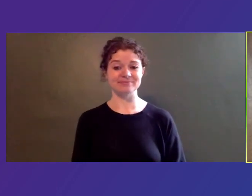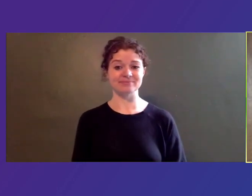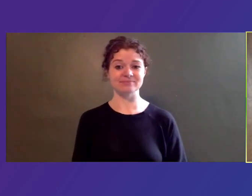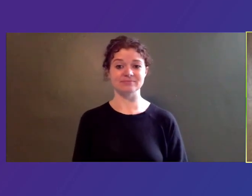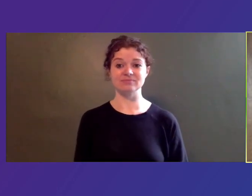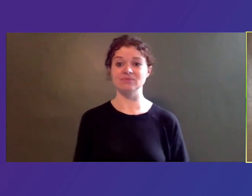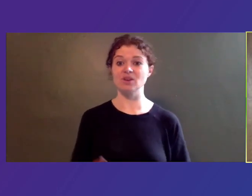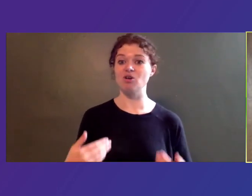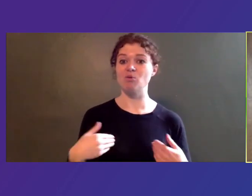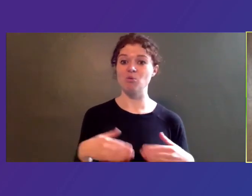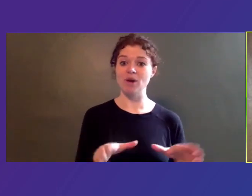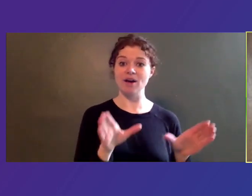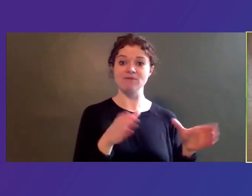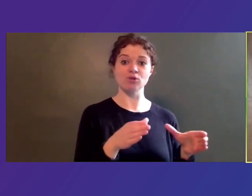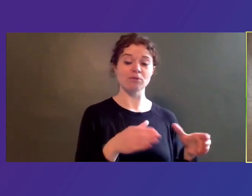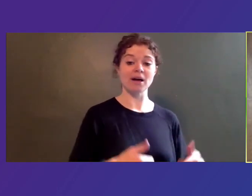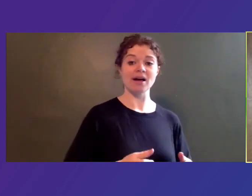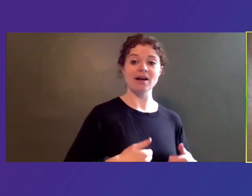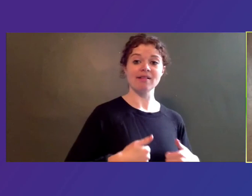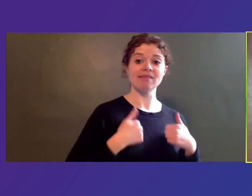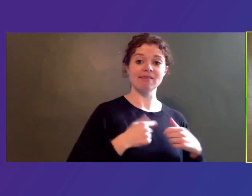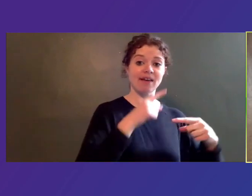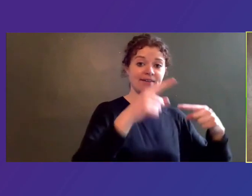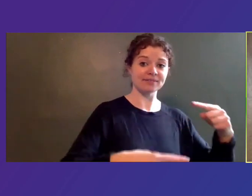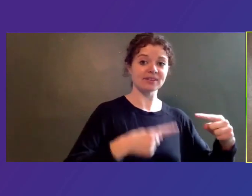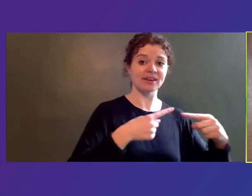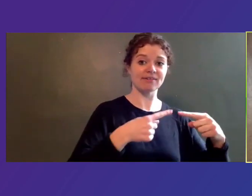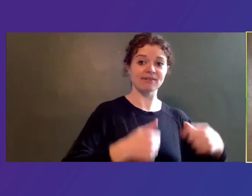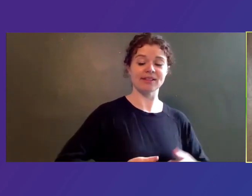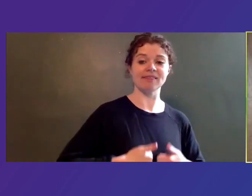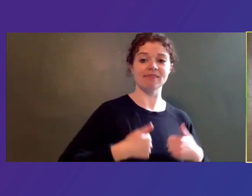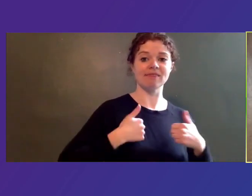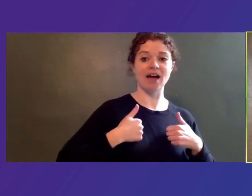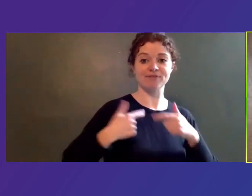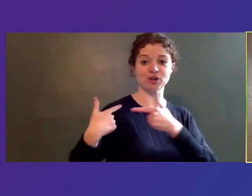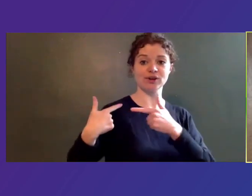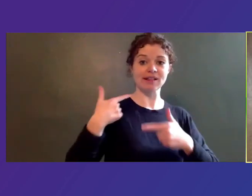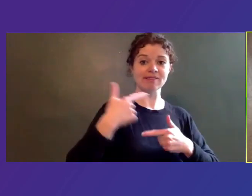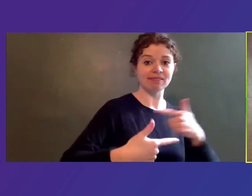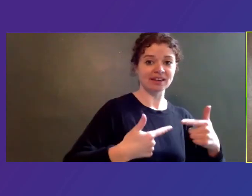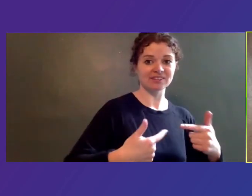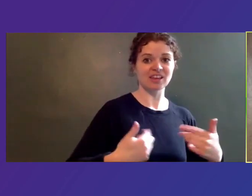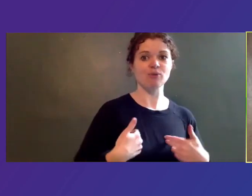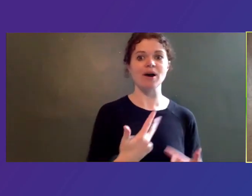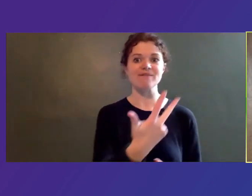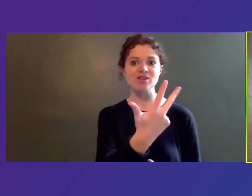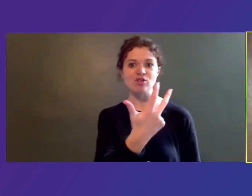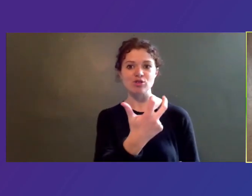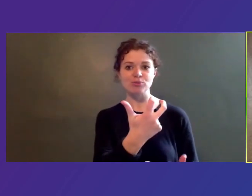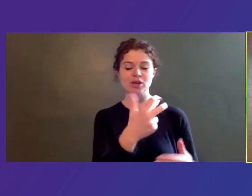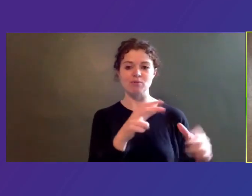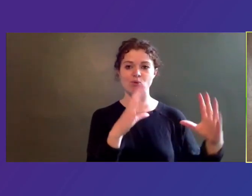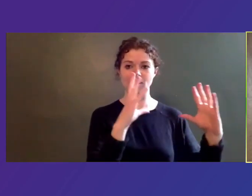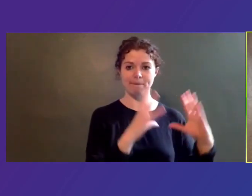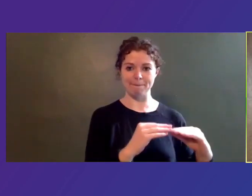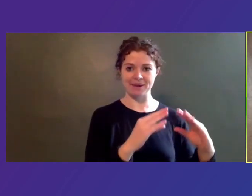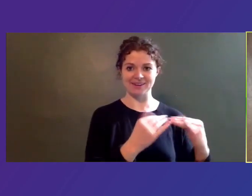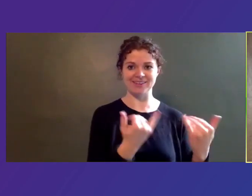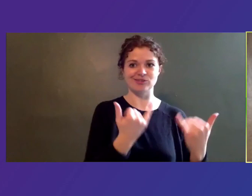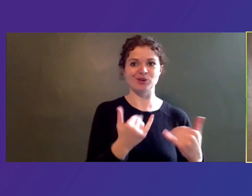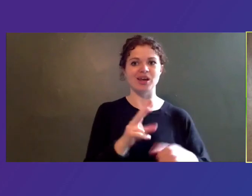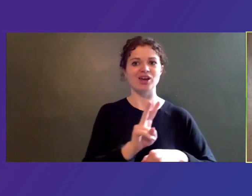life cycles, livelihoods, and legacies, we have 3 more daytime sessions coming up, all at 2:30